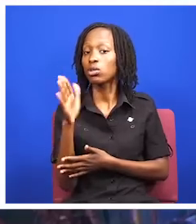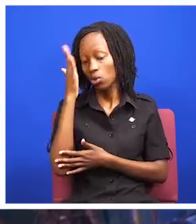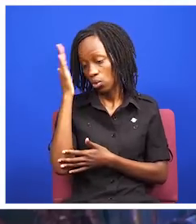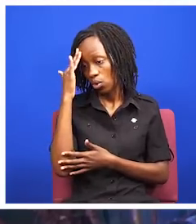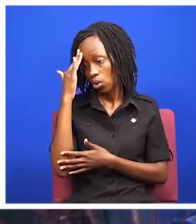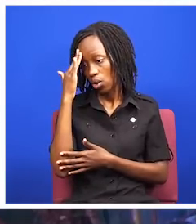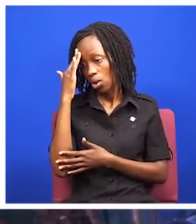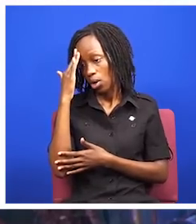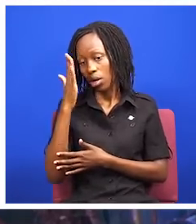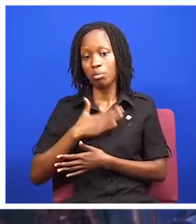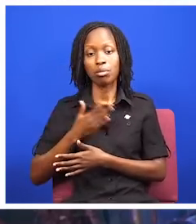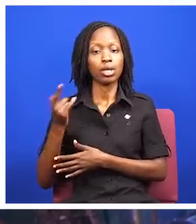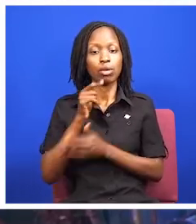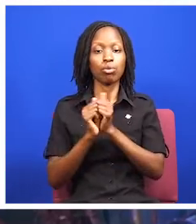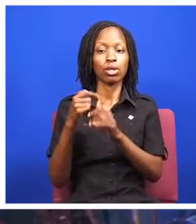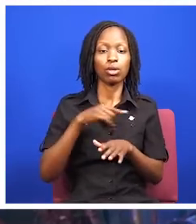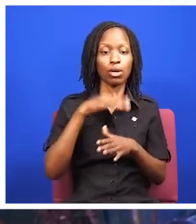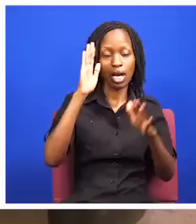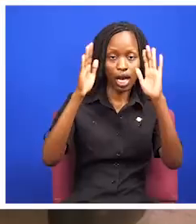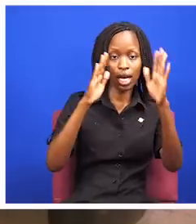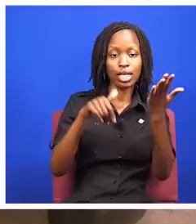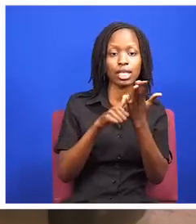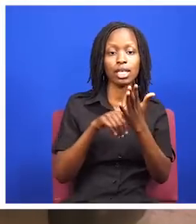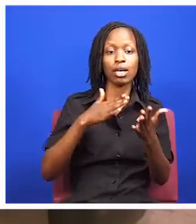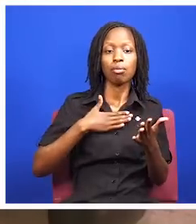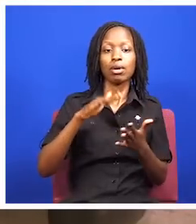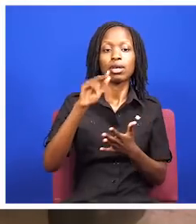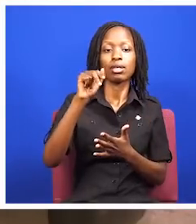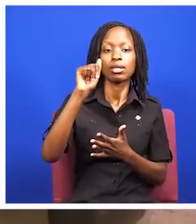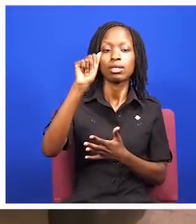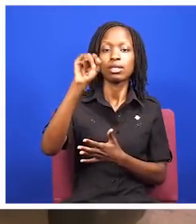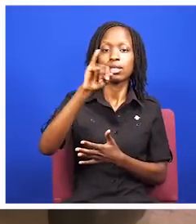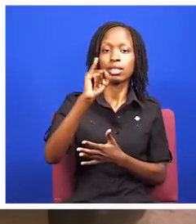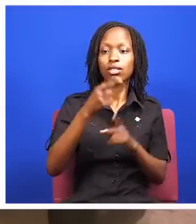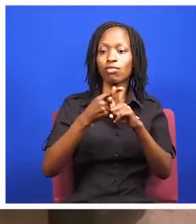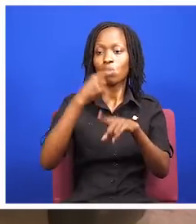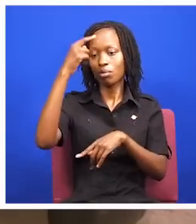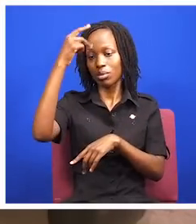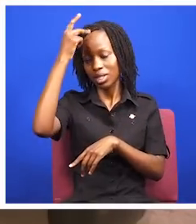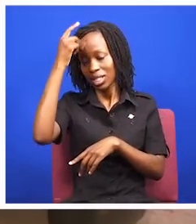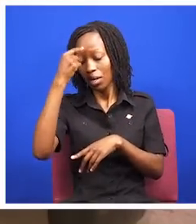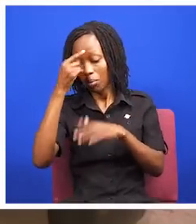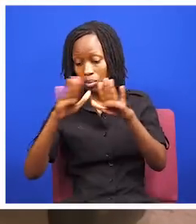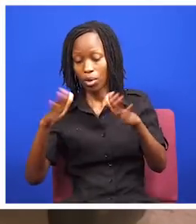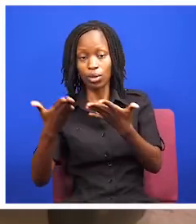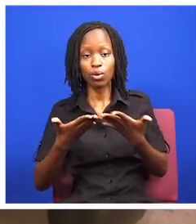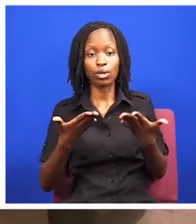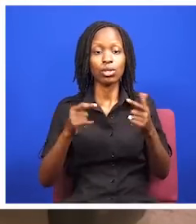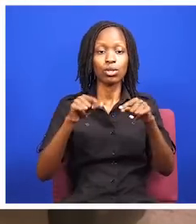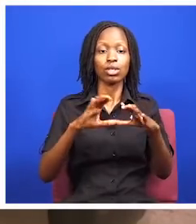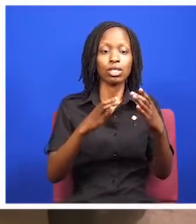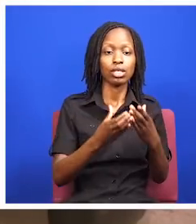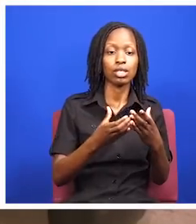who else came with me. Hi guys, my name is Angie from CITAM Parklands, and I welcome you all to today's